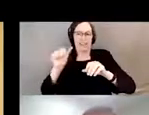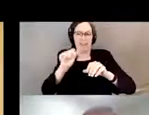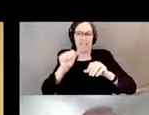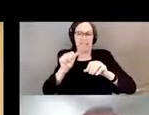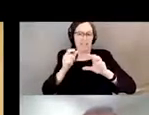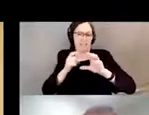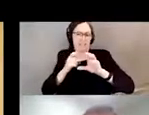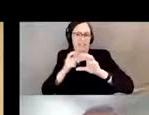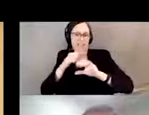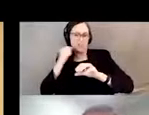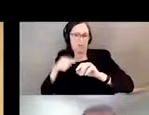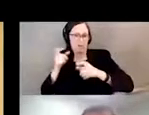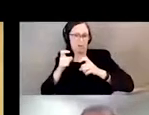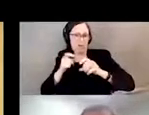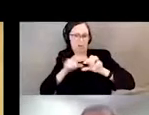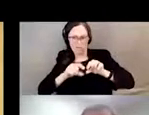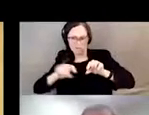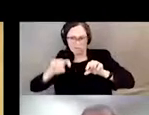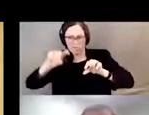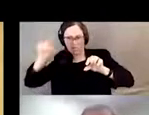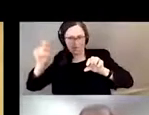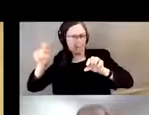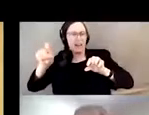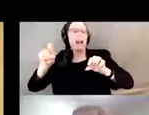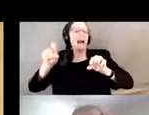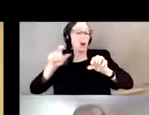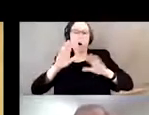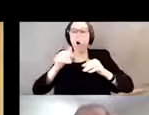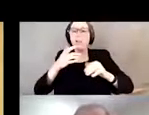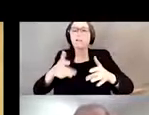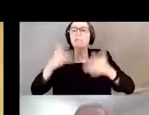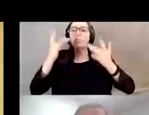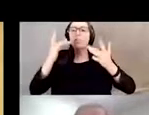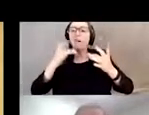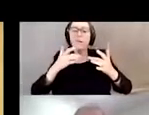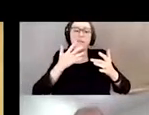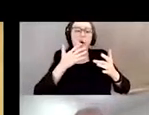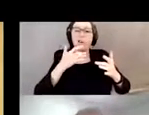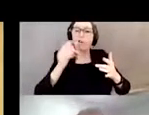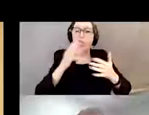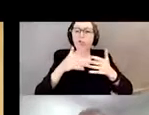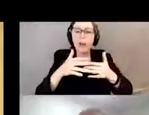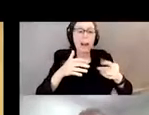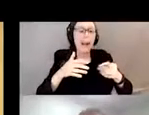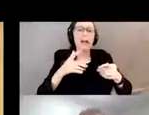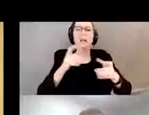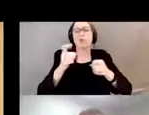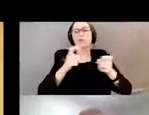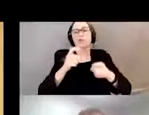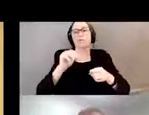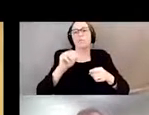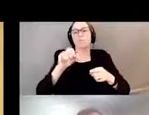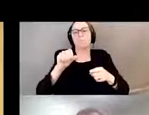else, that lighter gray area, that's all controlled by the Mujahideen fragment groups. So the Soviets have a